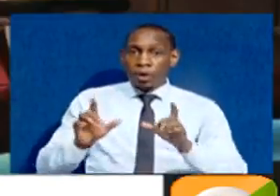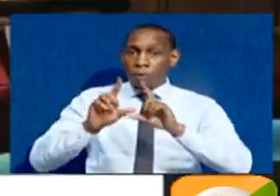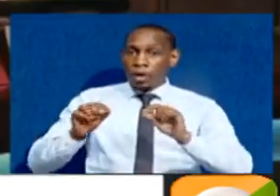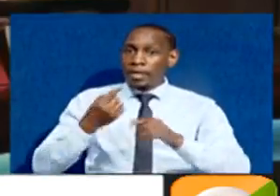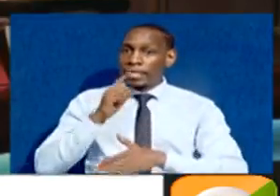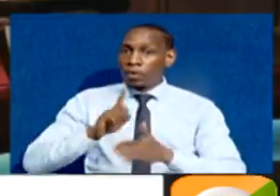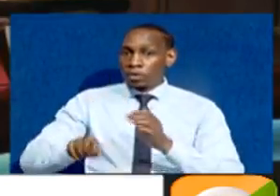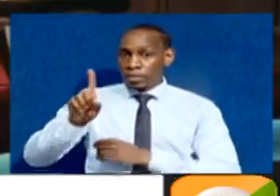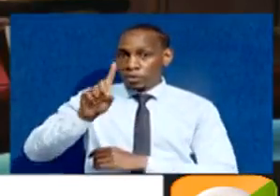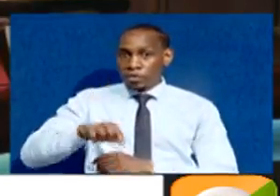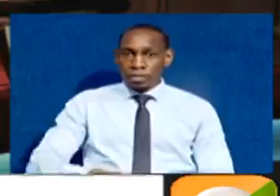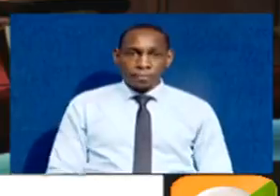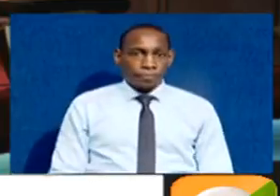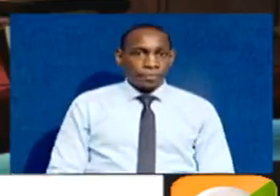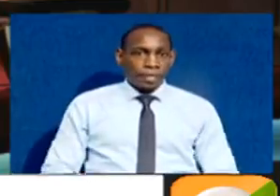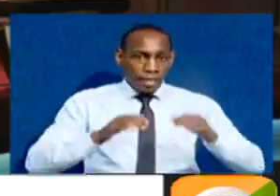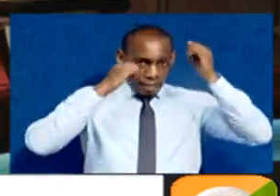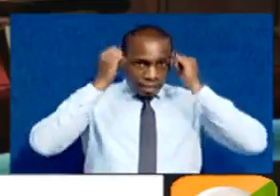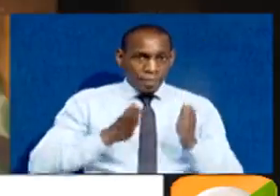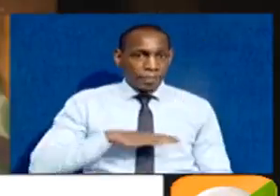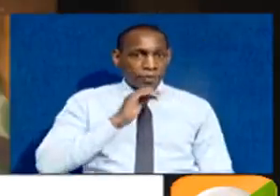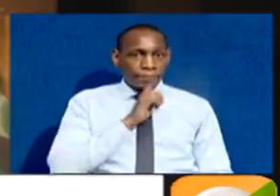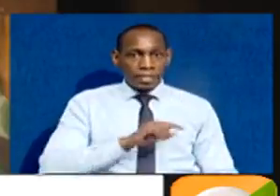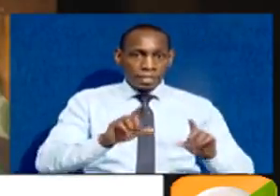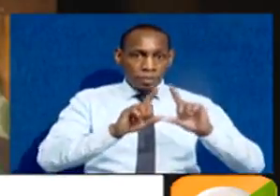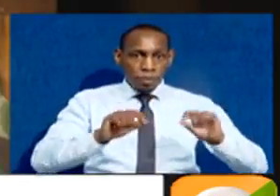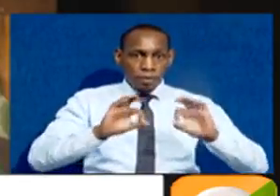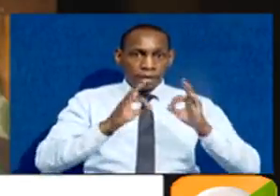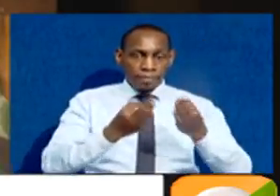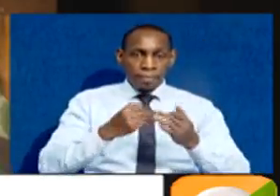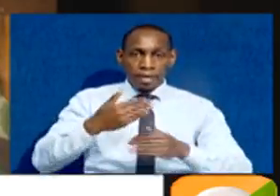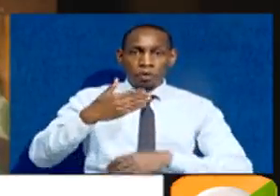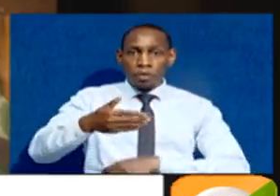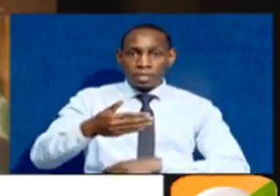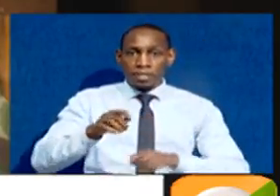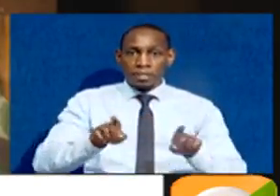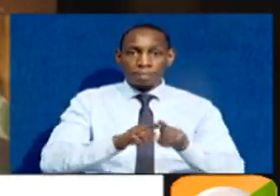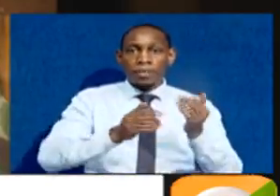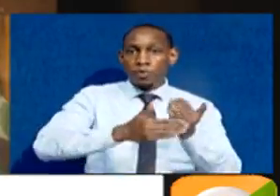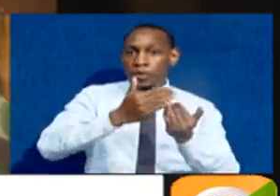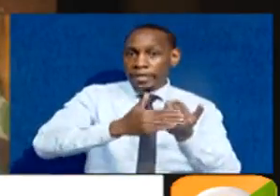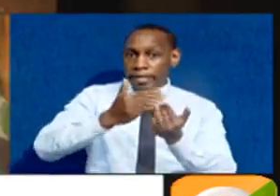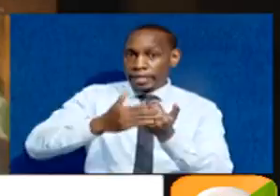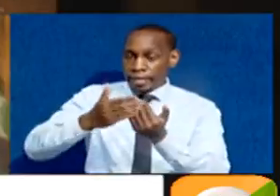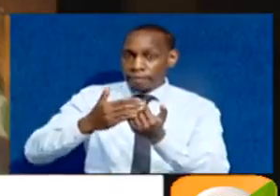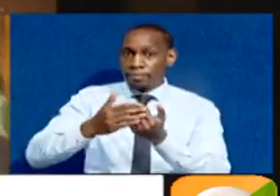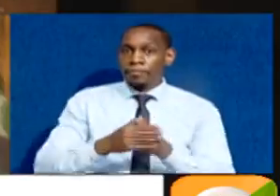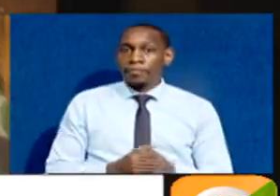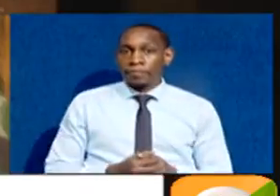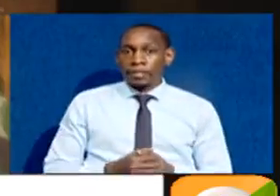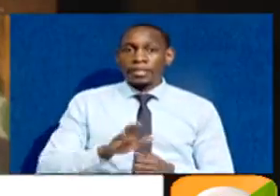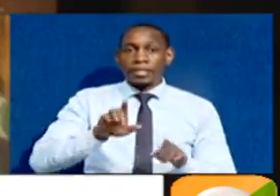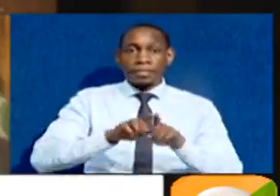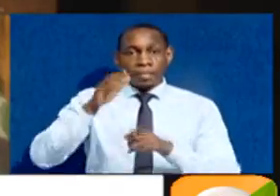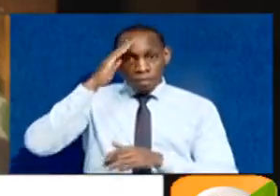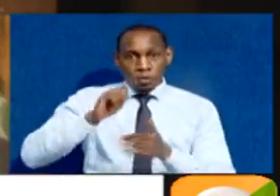do you tell them the foreign soldiers we tell them every day and we take care of them as much you